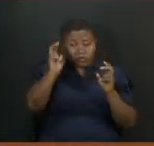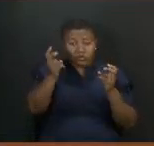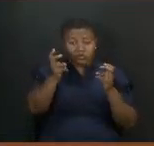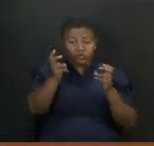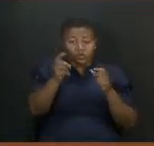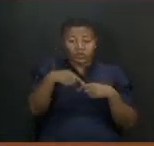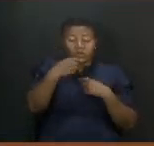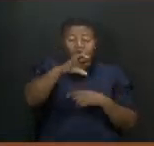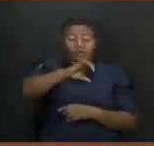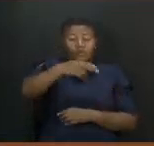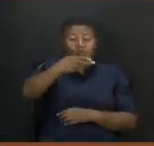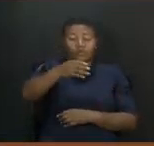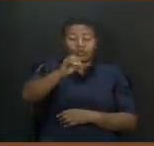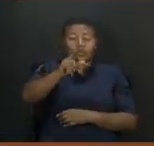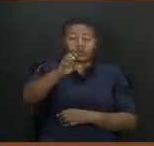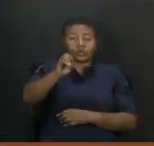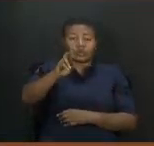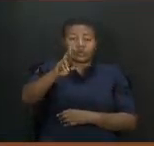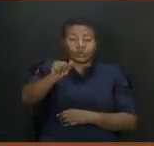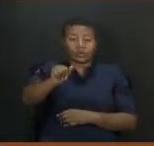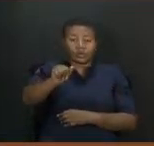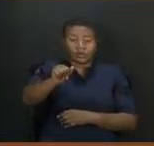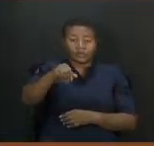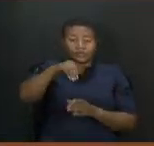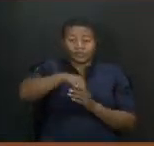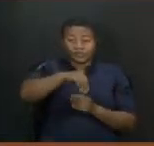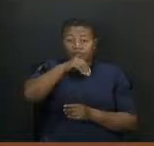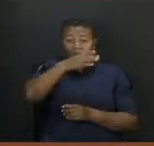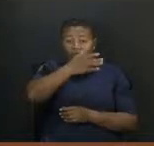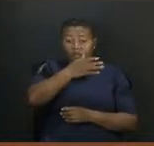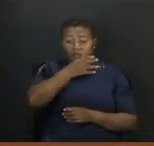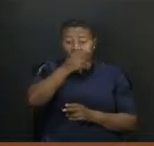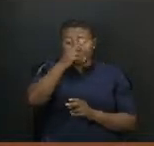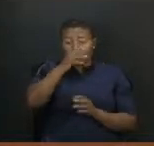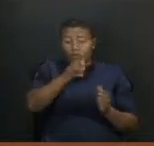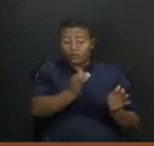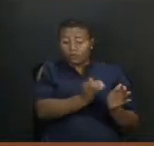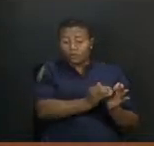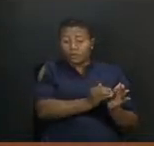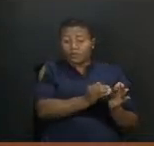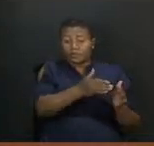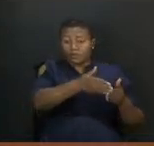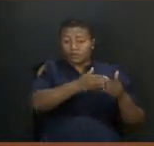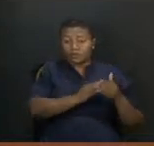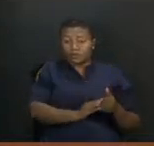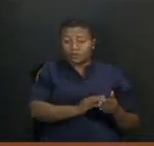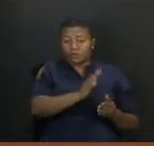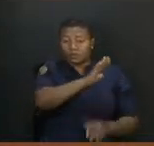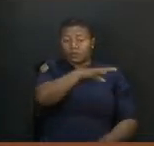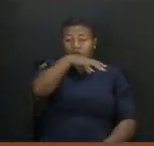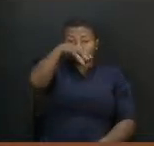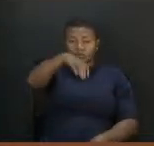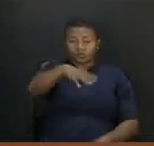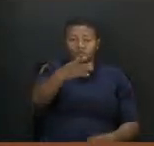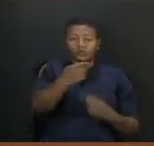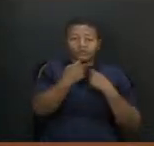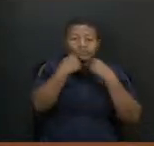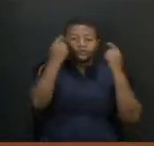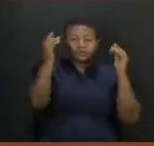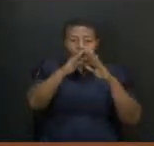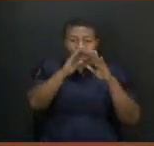constituency, and he will want to inform the House. So, Honorable Minority Leader, you have the